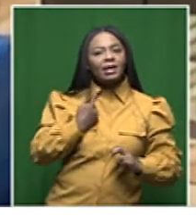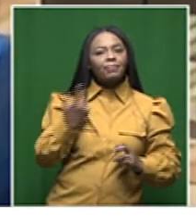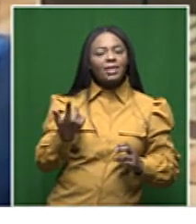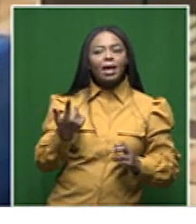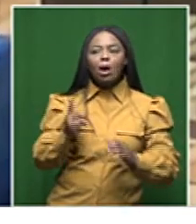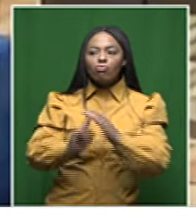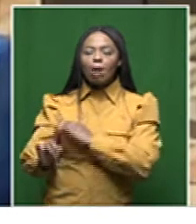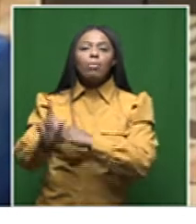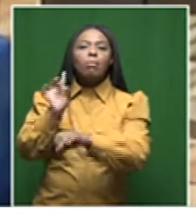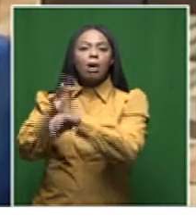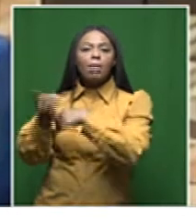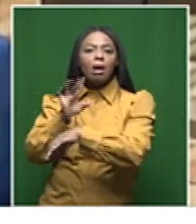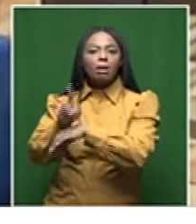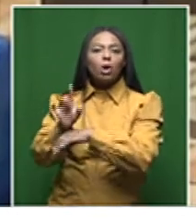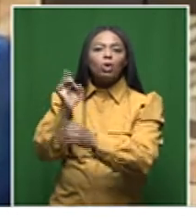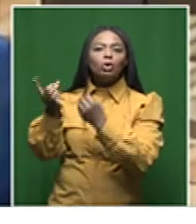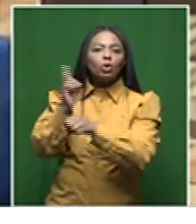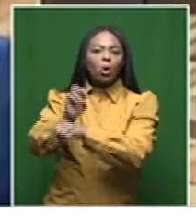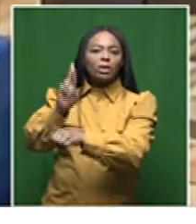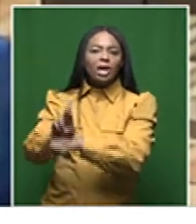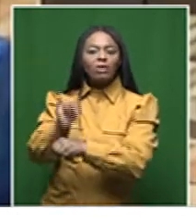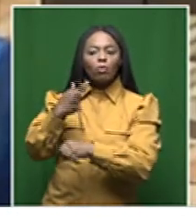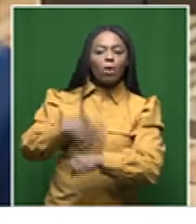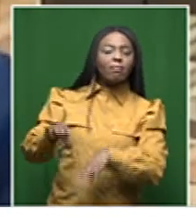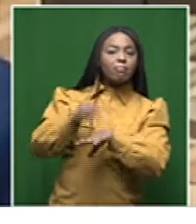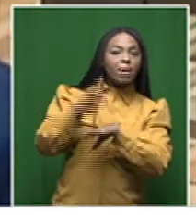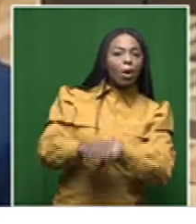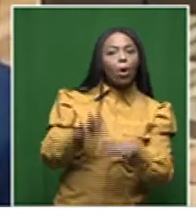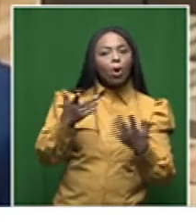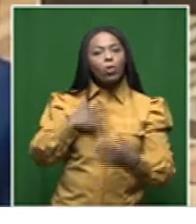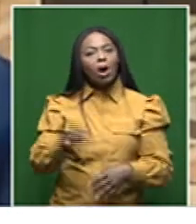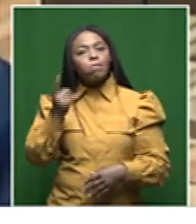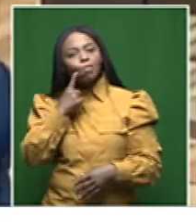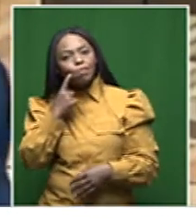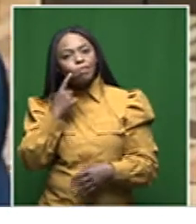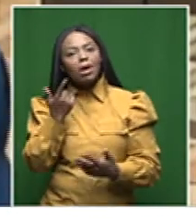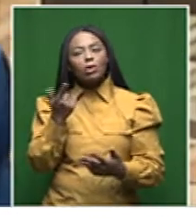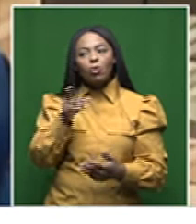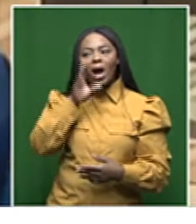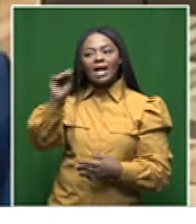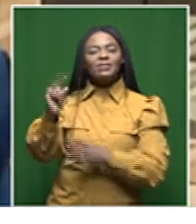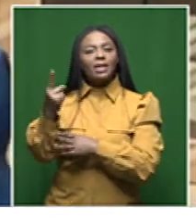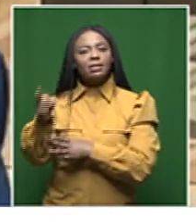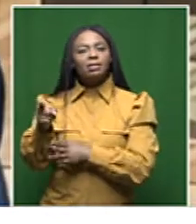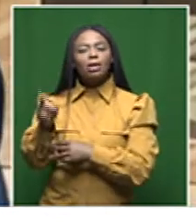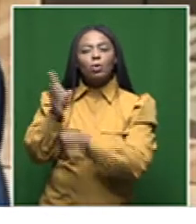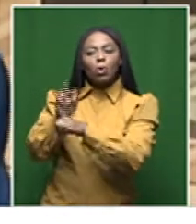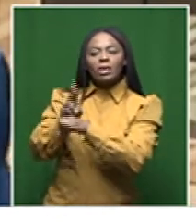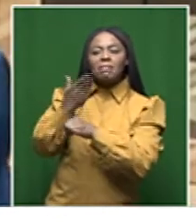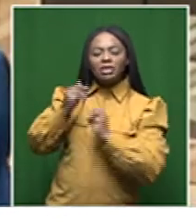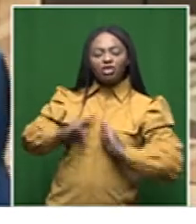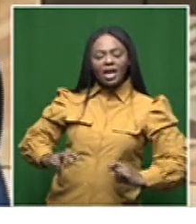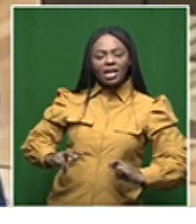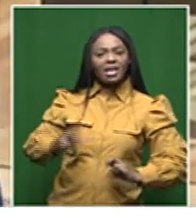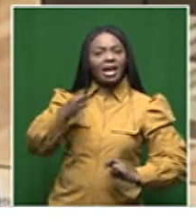early if you want to get married and want to start having children. Rather consult and say, am I at risk or am I not at risk? Then be reassured and